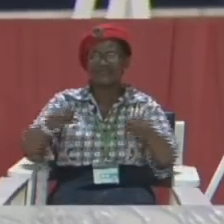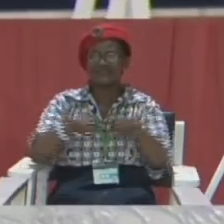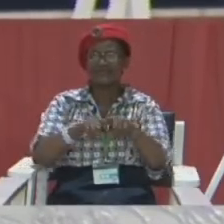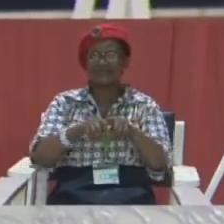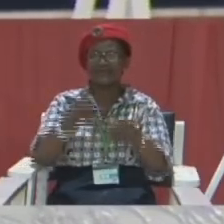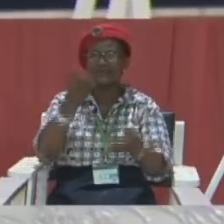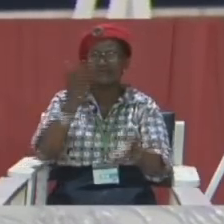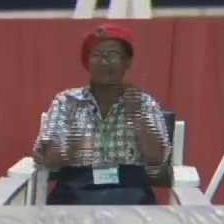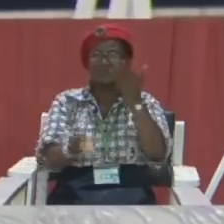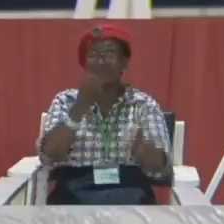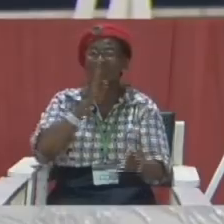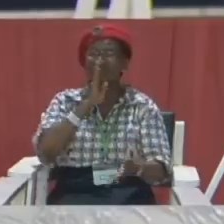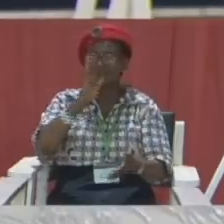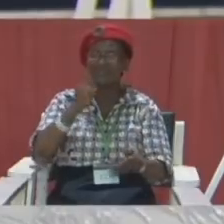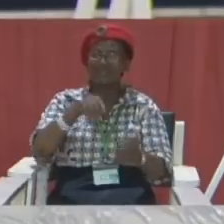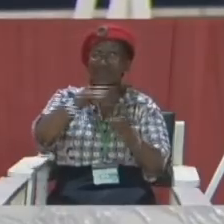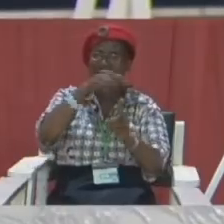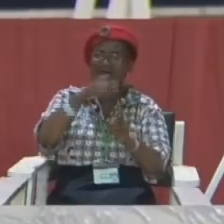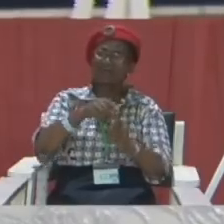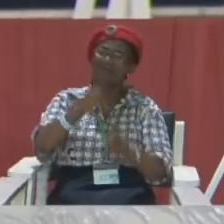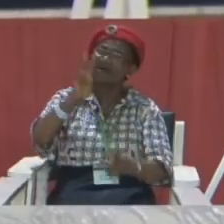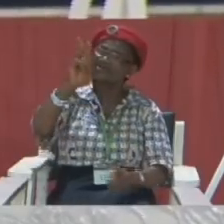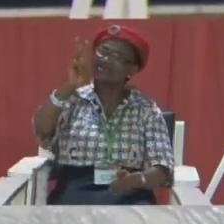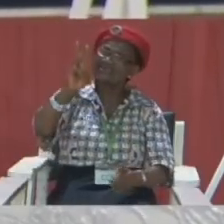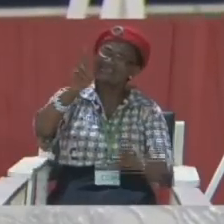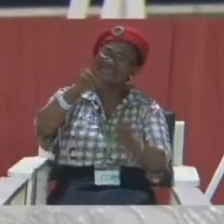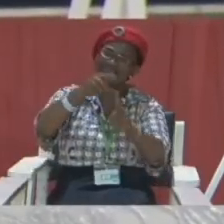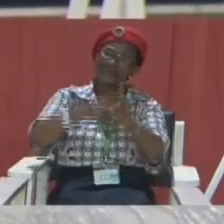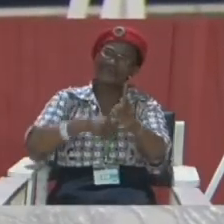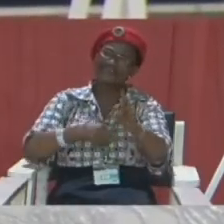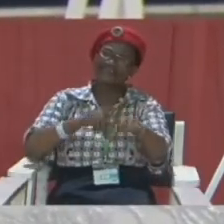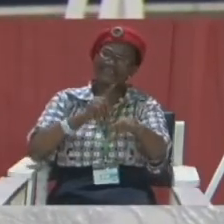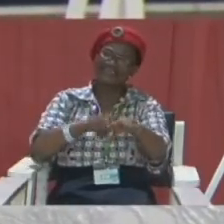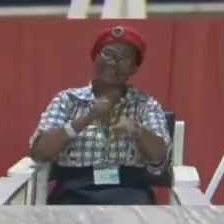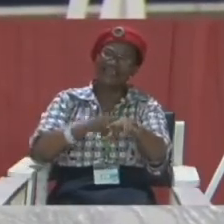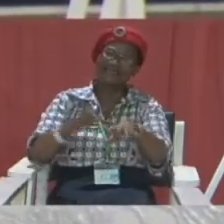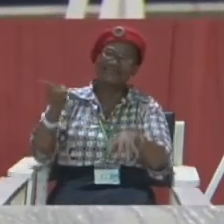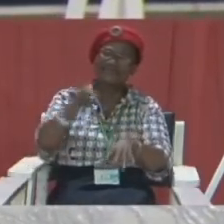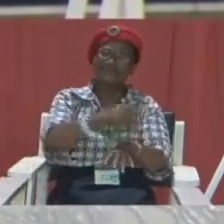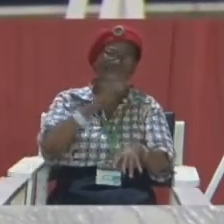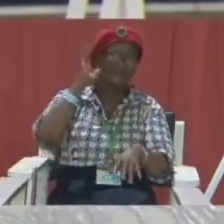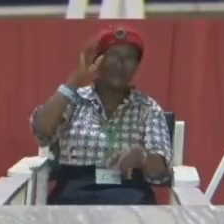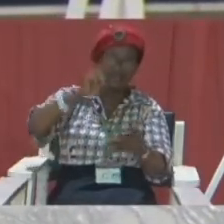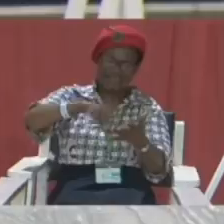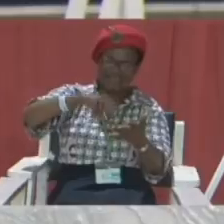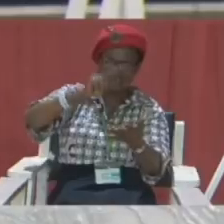in about 6 months' time, you will read in the newspapers that I will say I wasn't born in